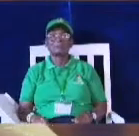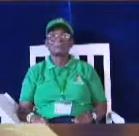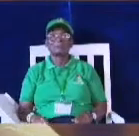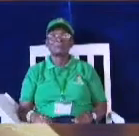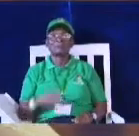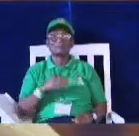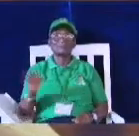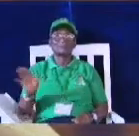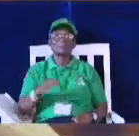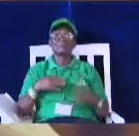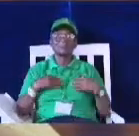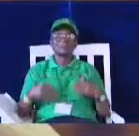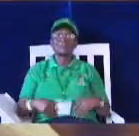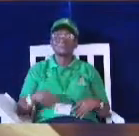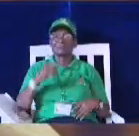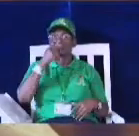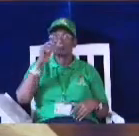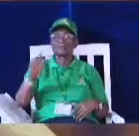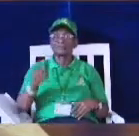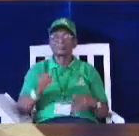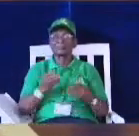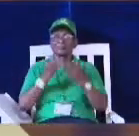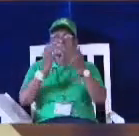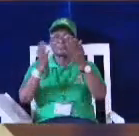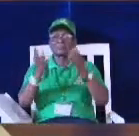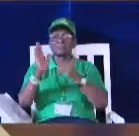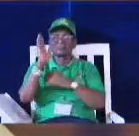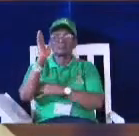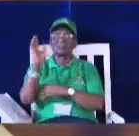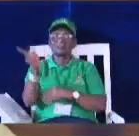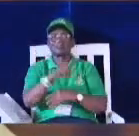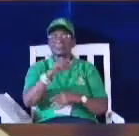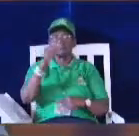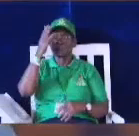And your body must obey God, you know.